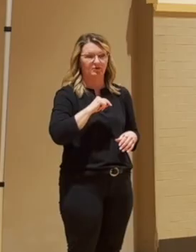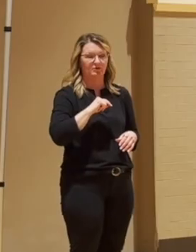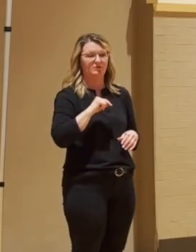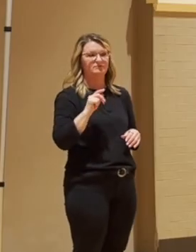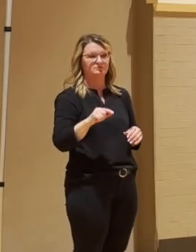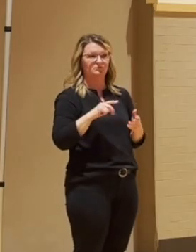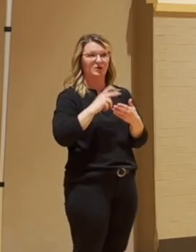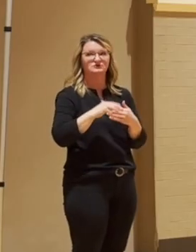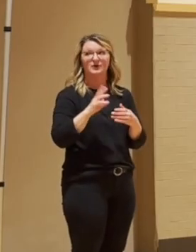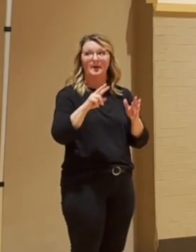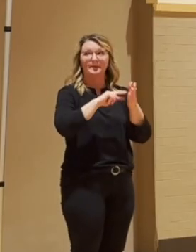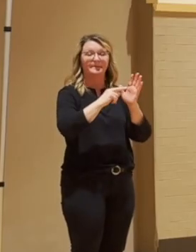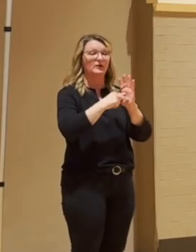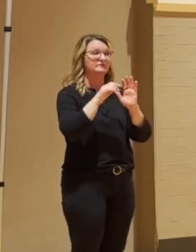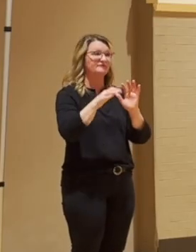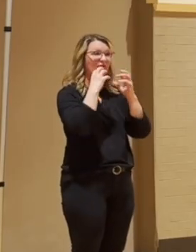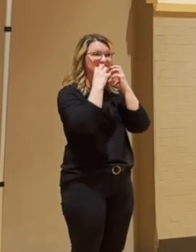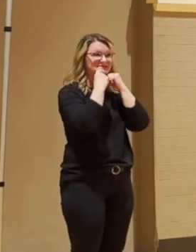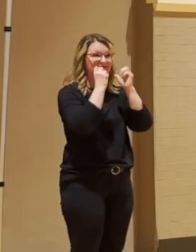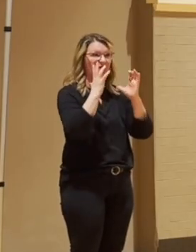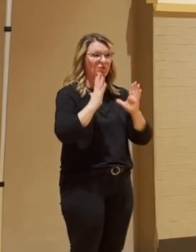project. The purpose of that